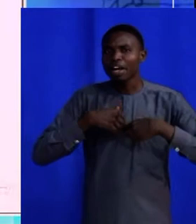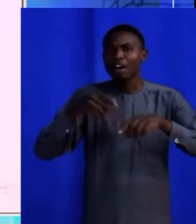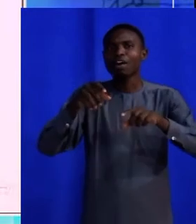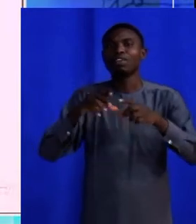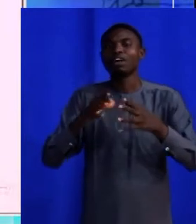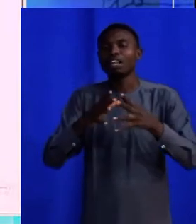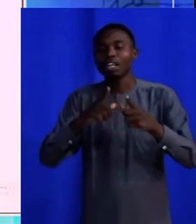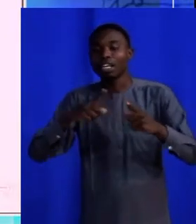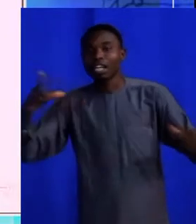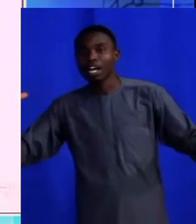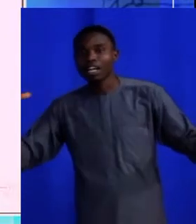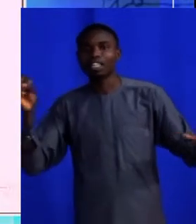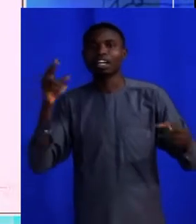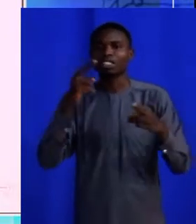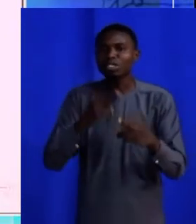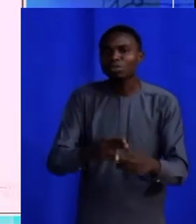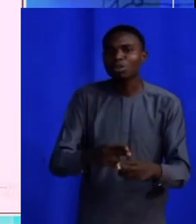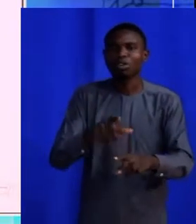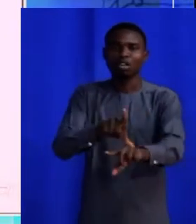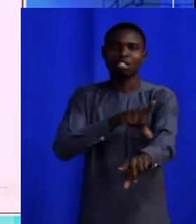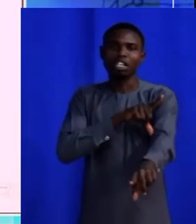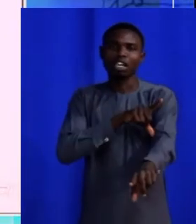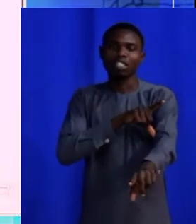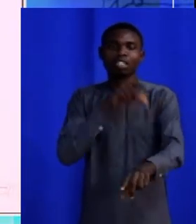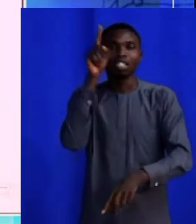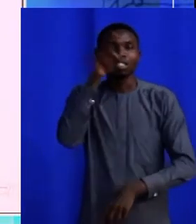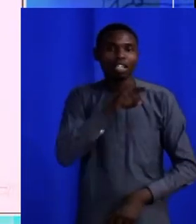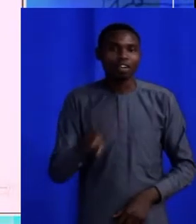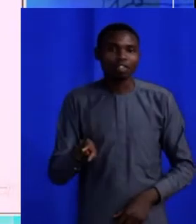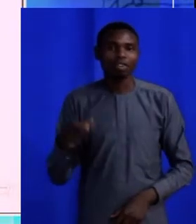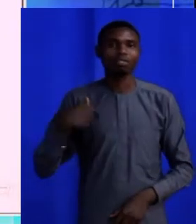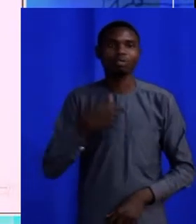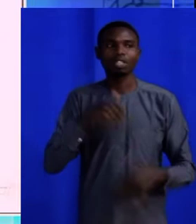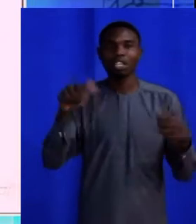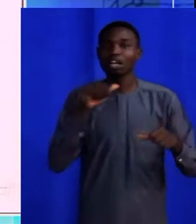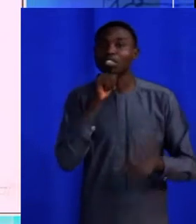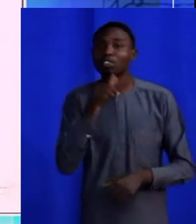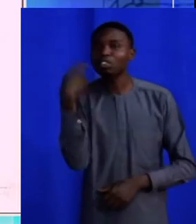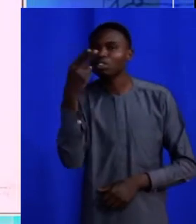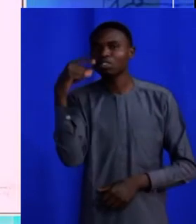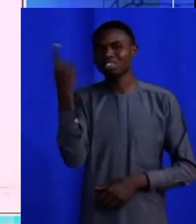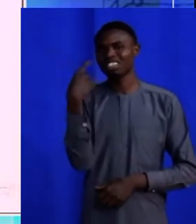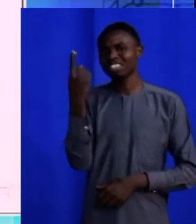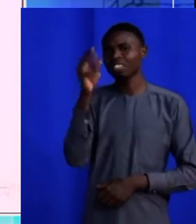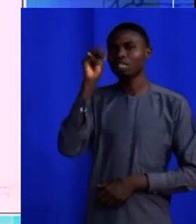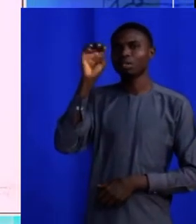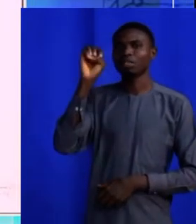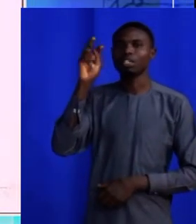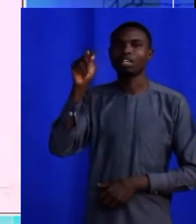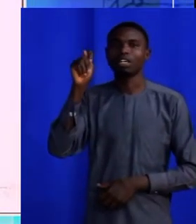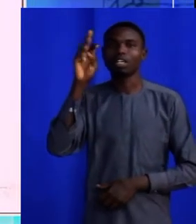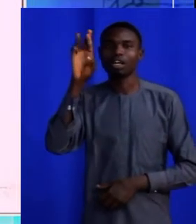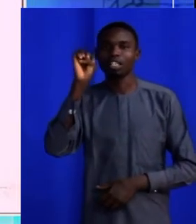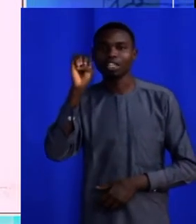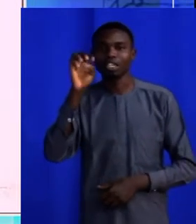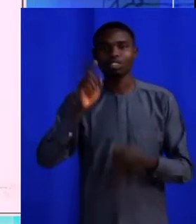animals. Herbivorous, those that mainly eat on or feed on herbs, the